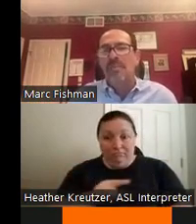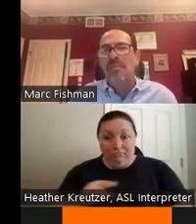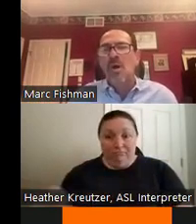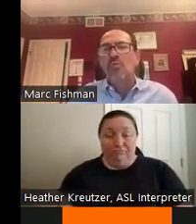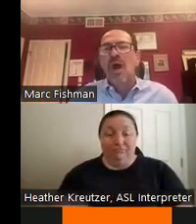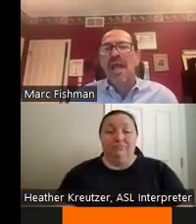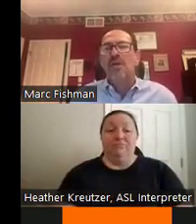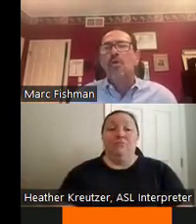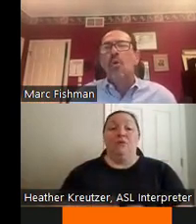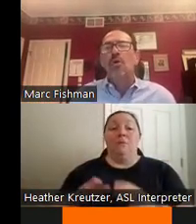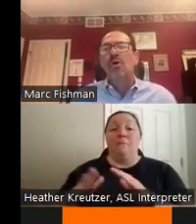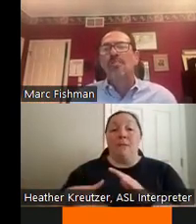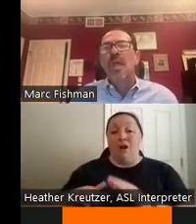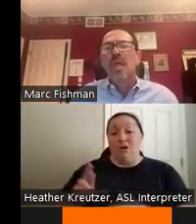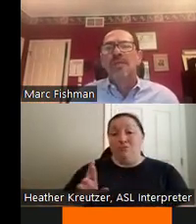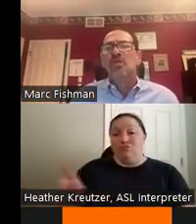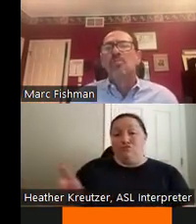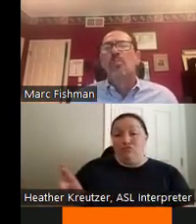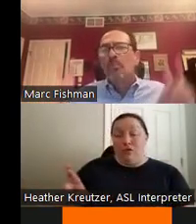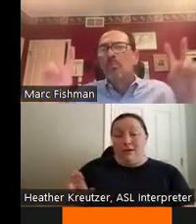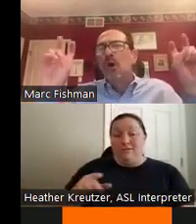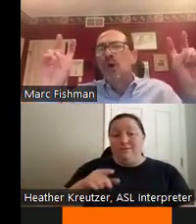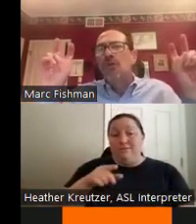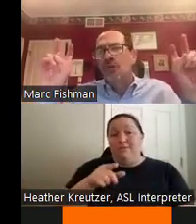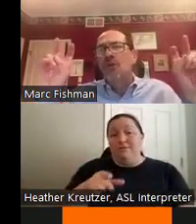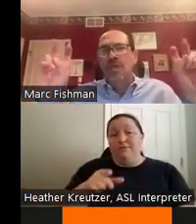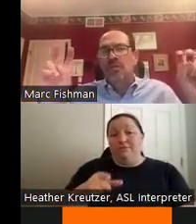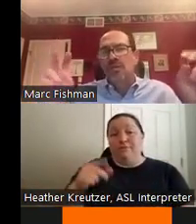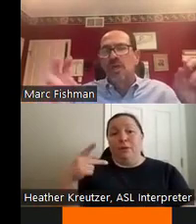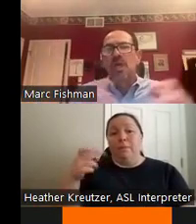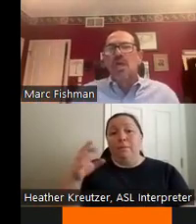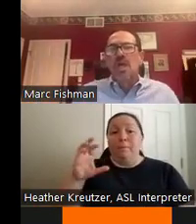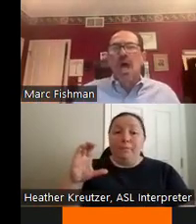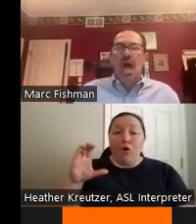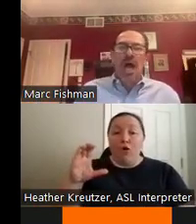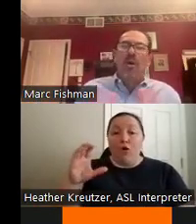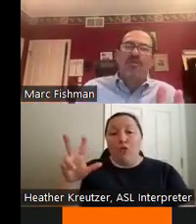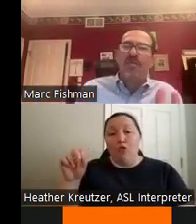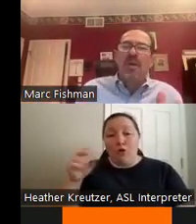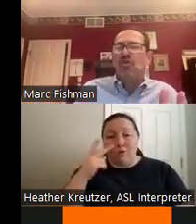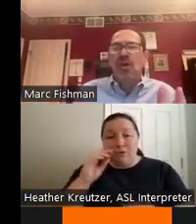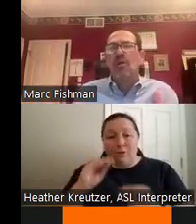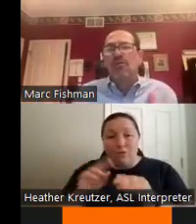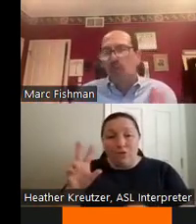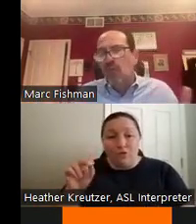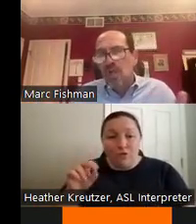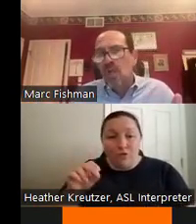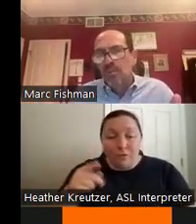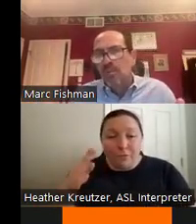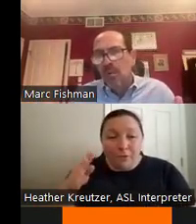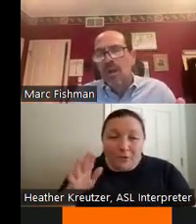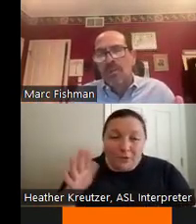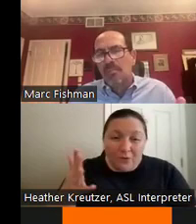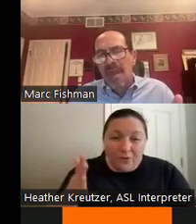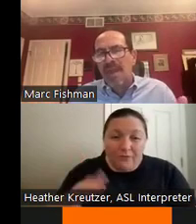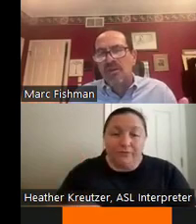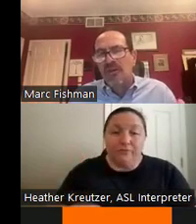this bottom right-hand corner, these Perc 30s. I don't have a picture here of the